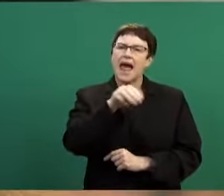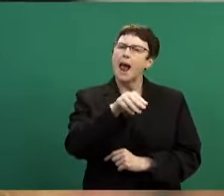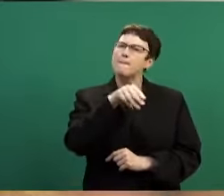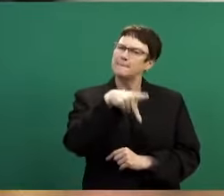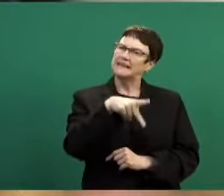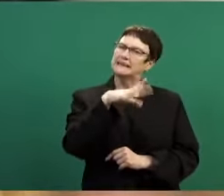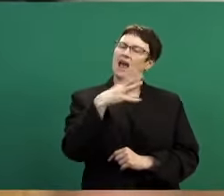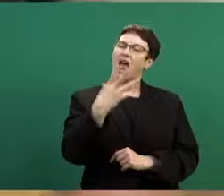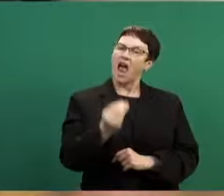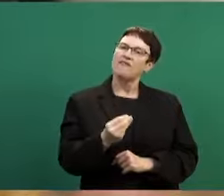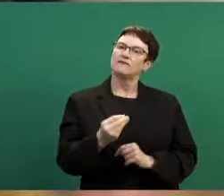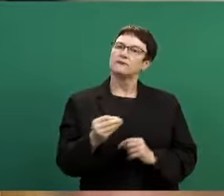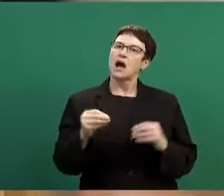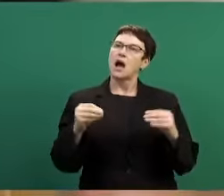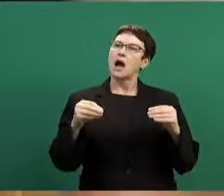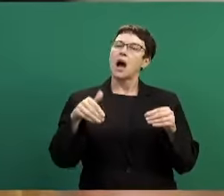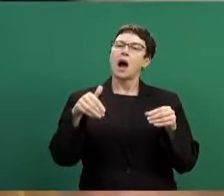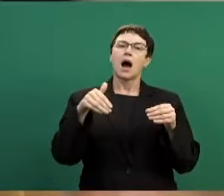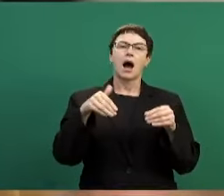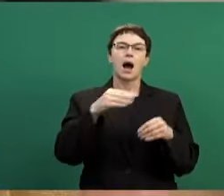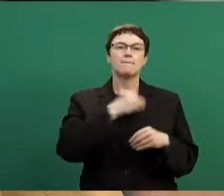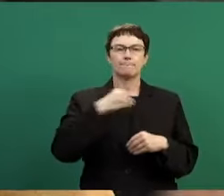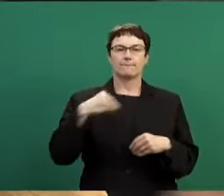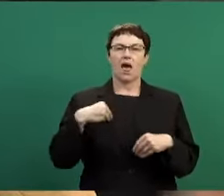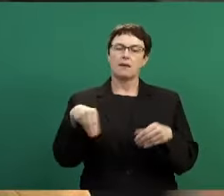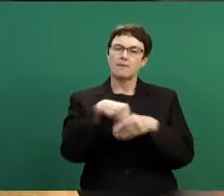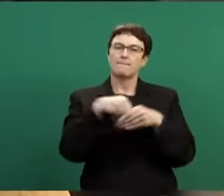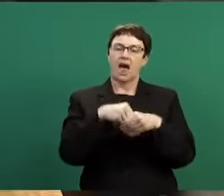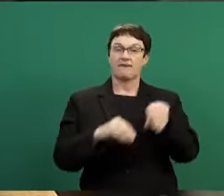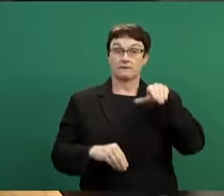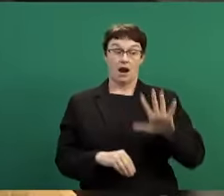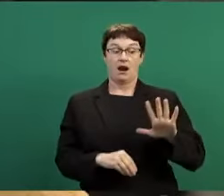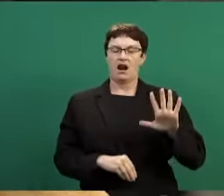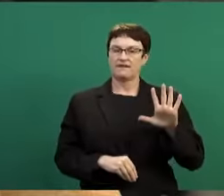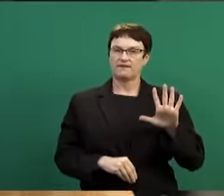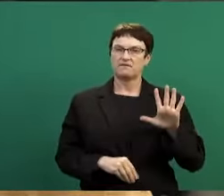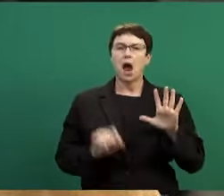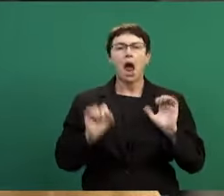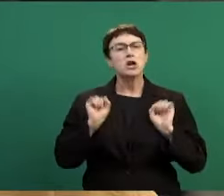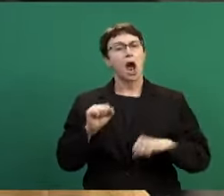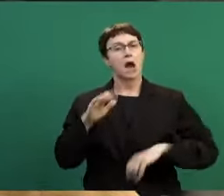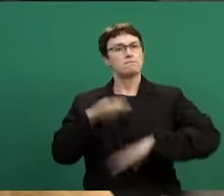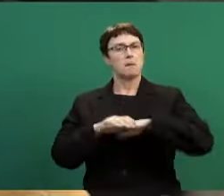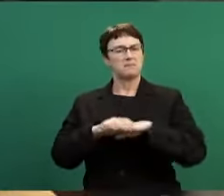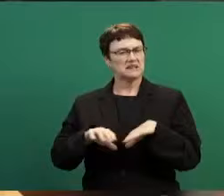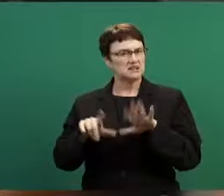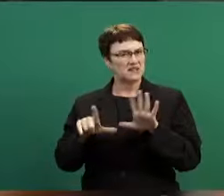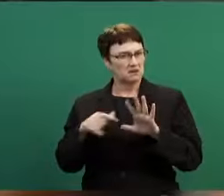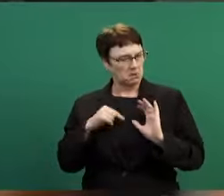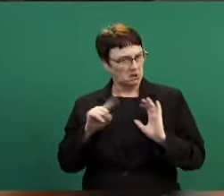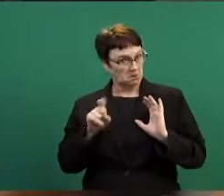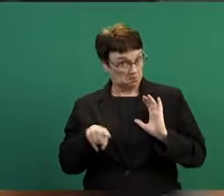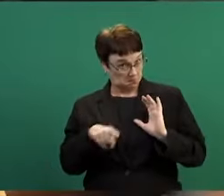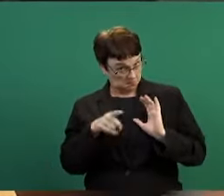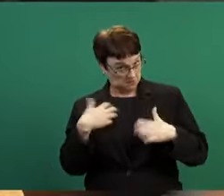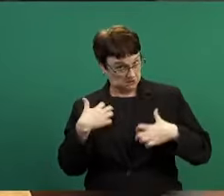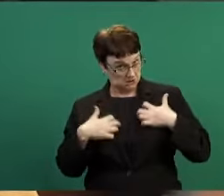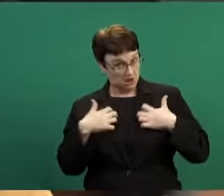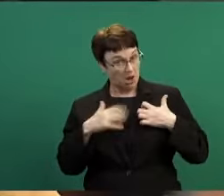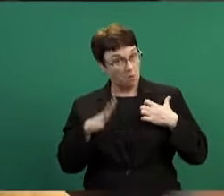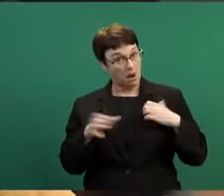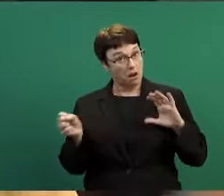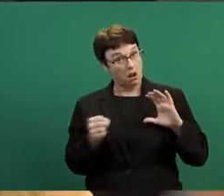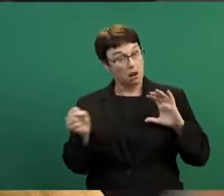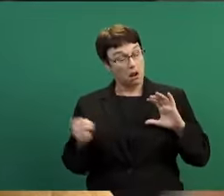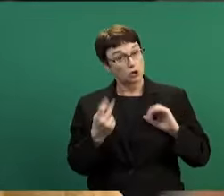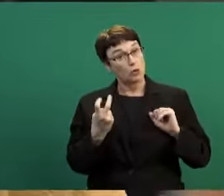7. I just wonder if there is any consideration to adding new members, and if not, what might the conditions be under which